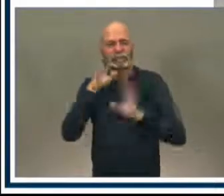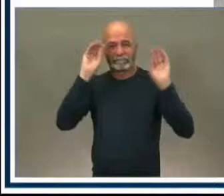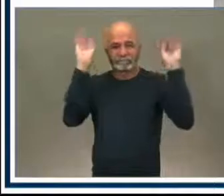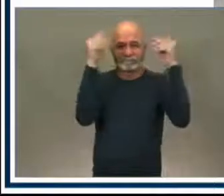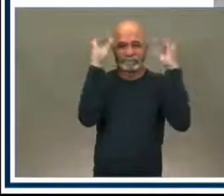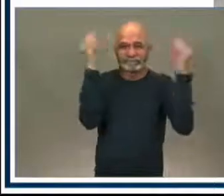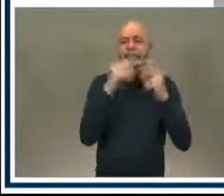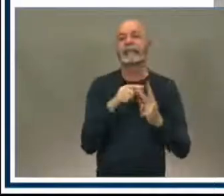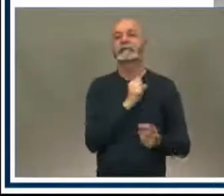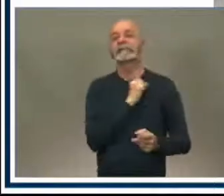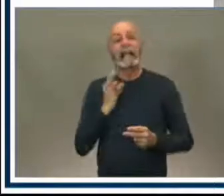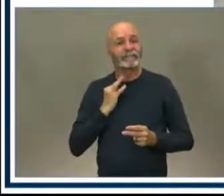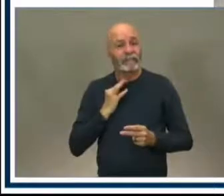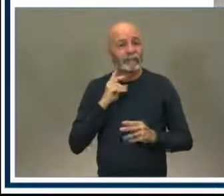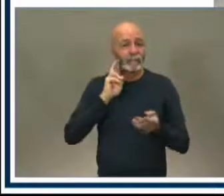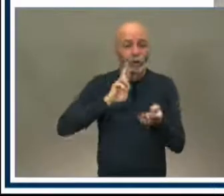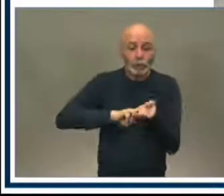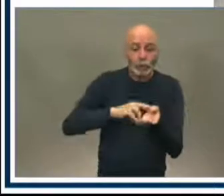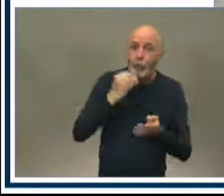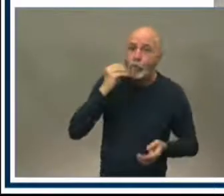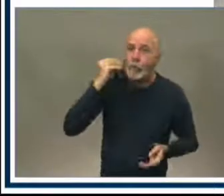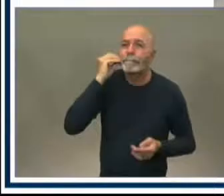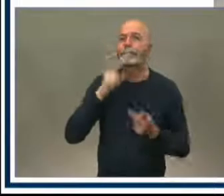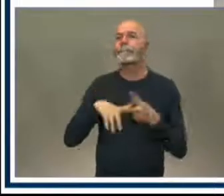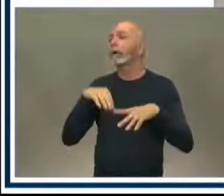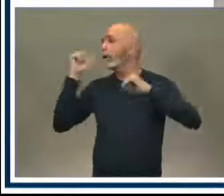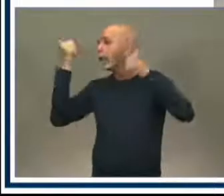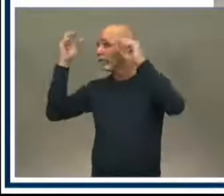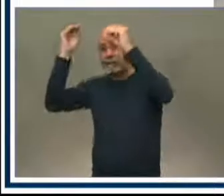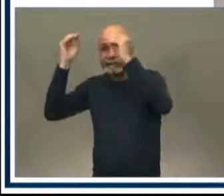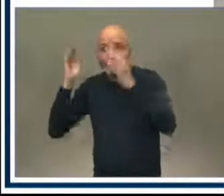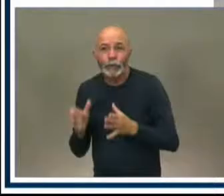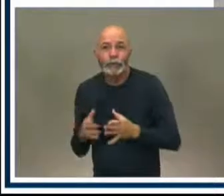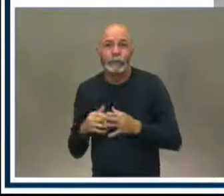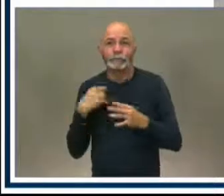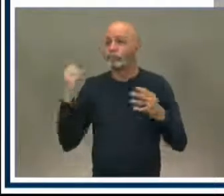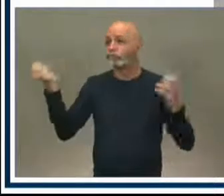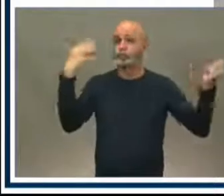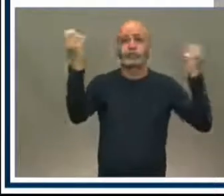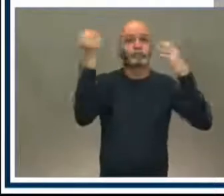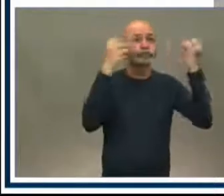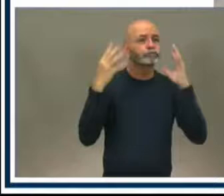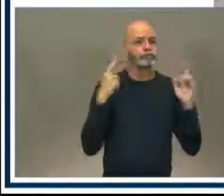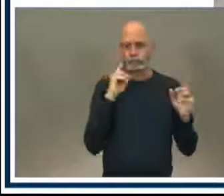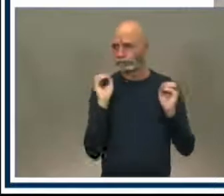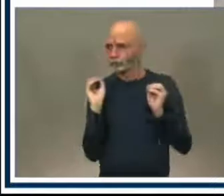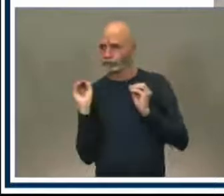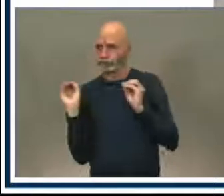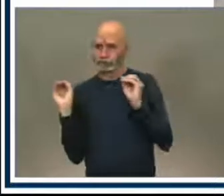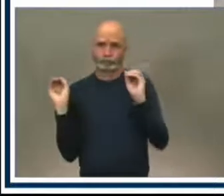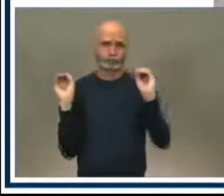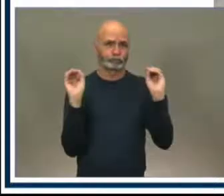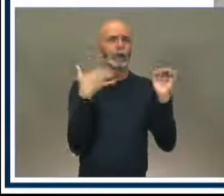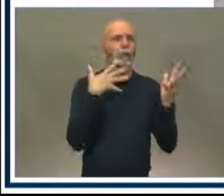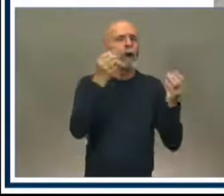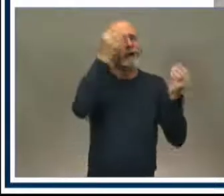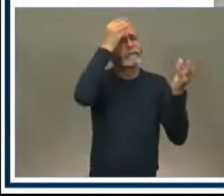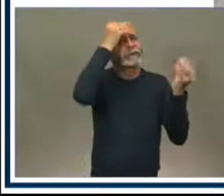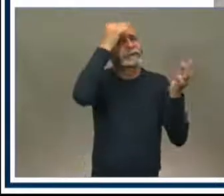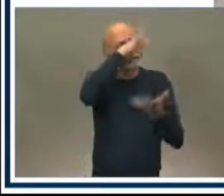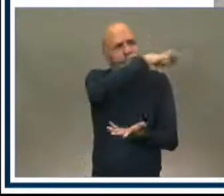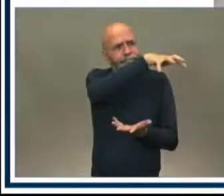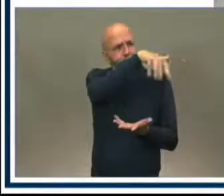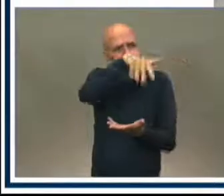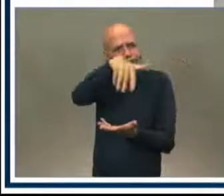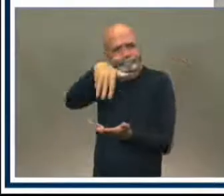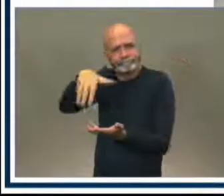care agencies and teachers. We haven't heard from everyone. We're still collecting data, but the results that we